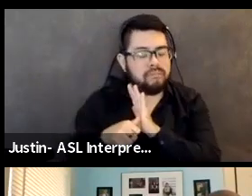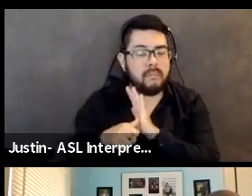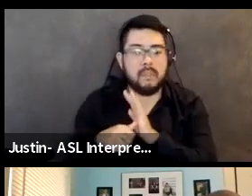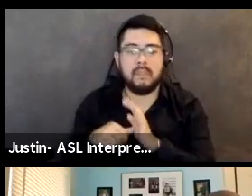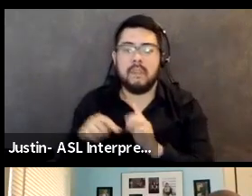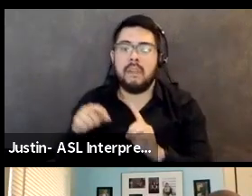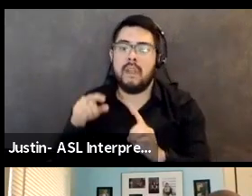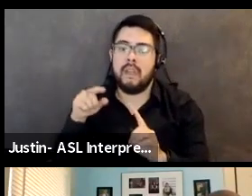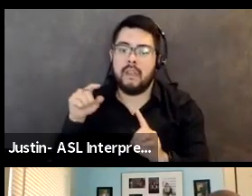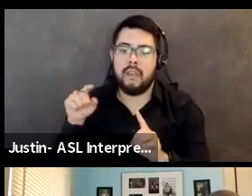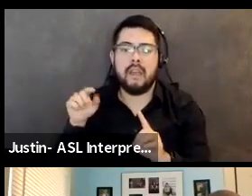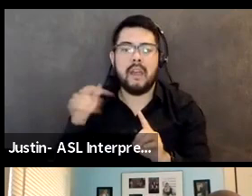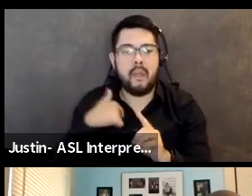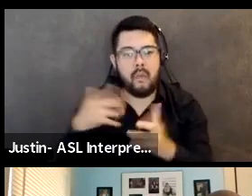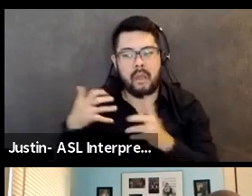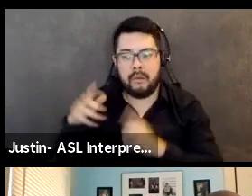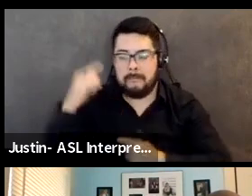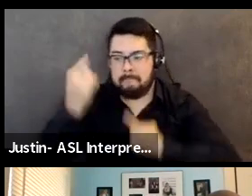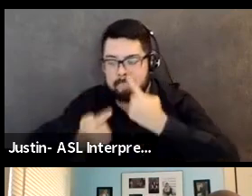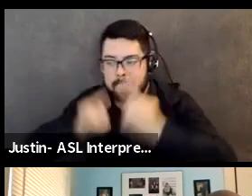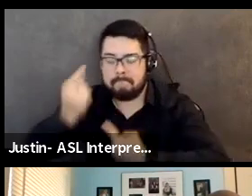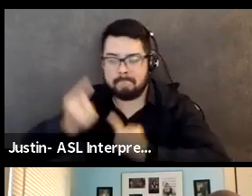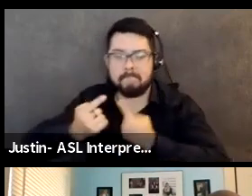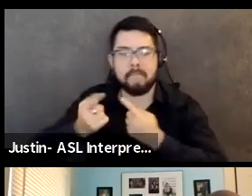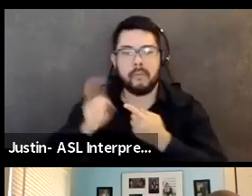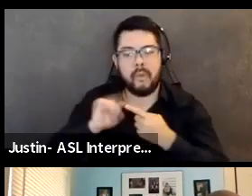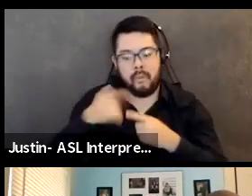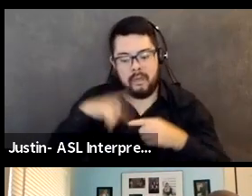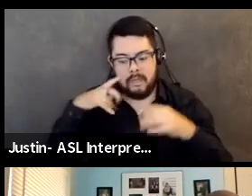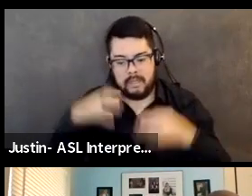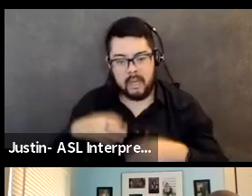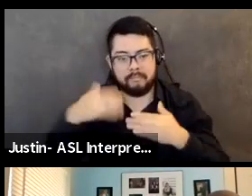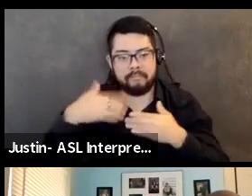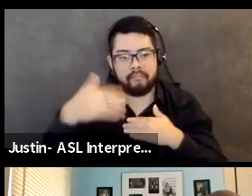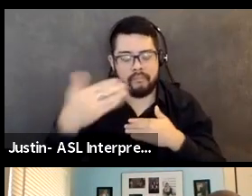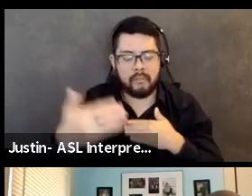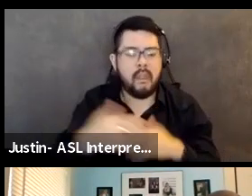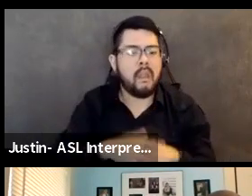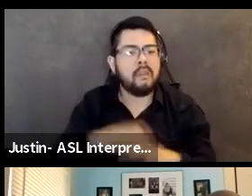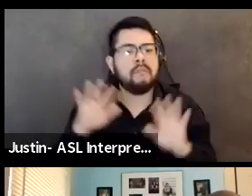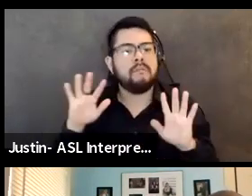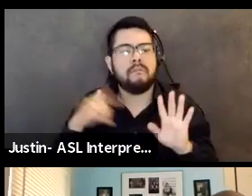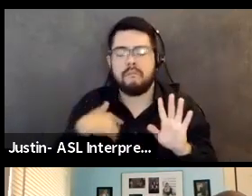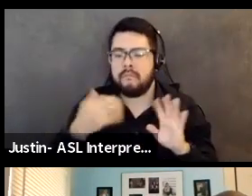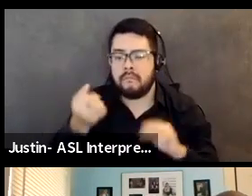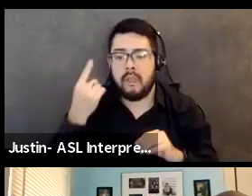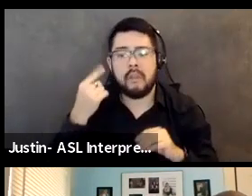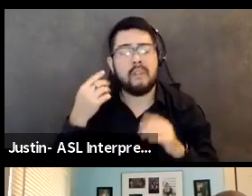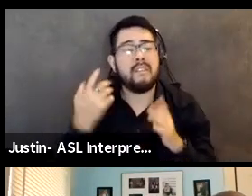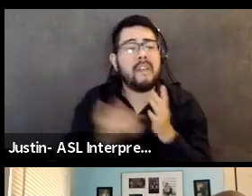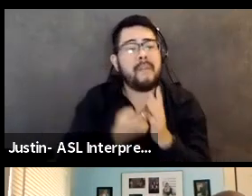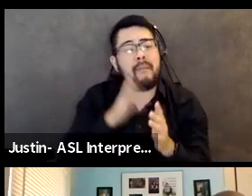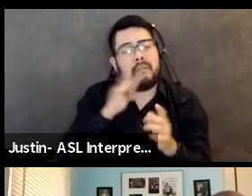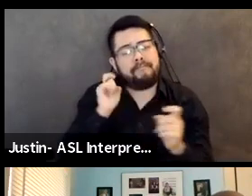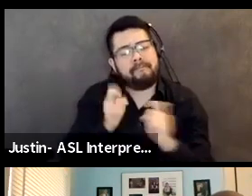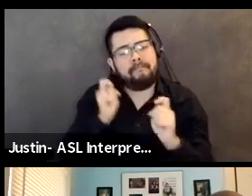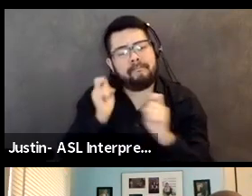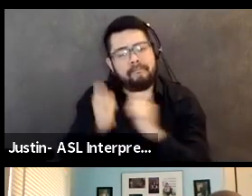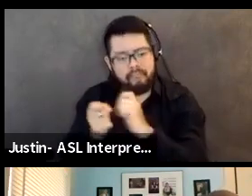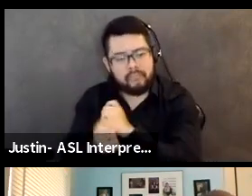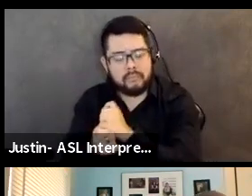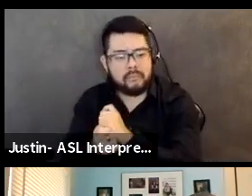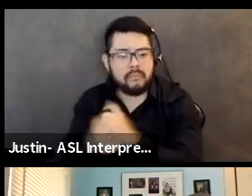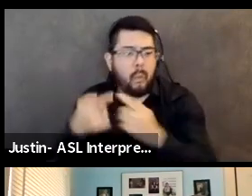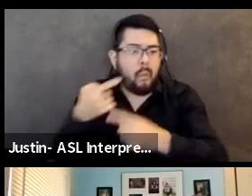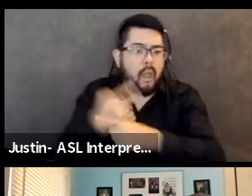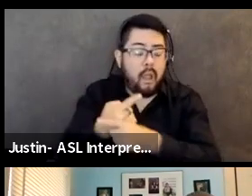much in your thoughts and considerations as we move forward of course there's things that are going to be have to be tweaked and adjusted but